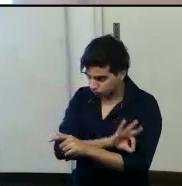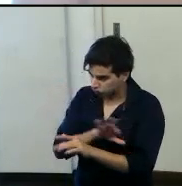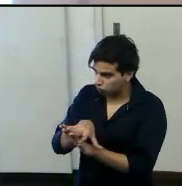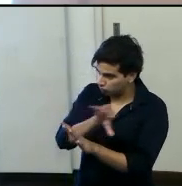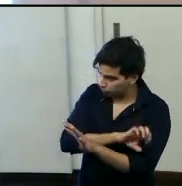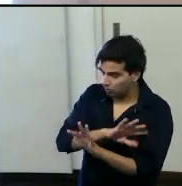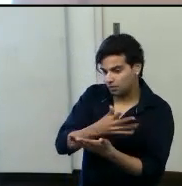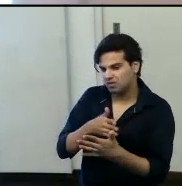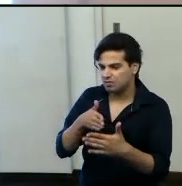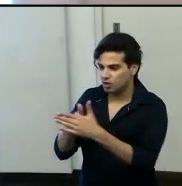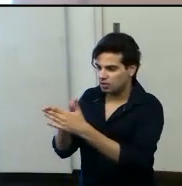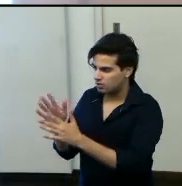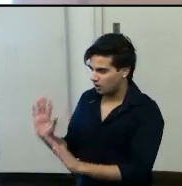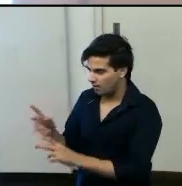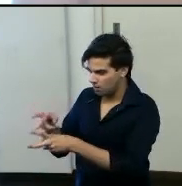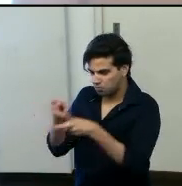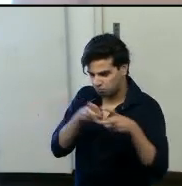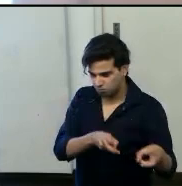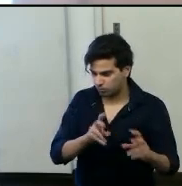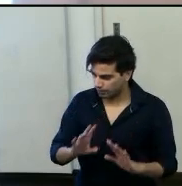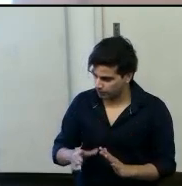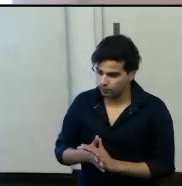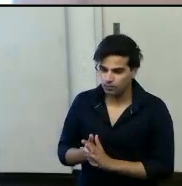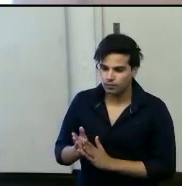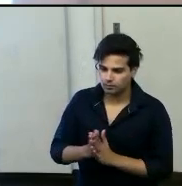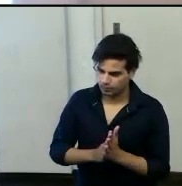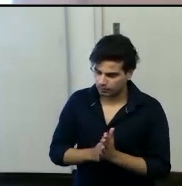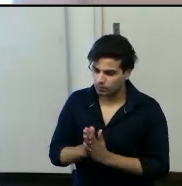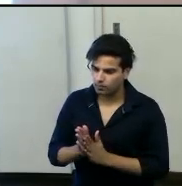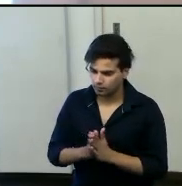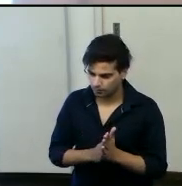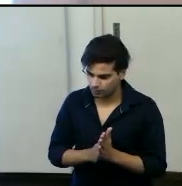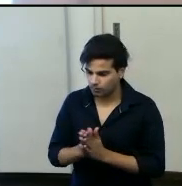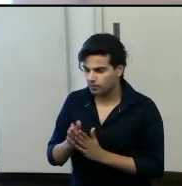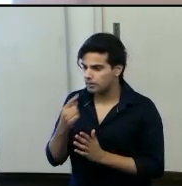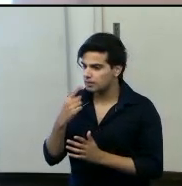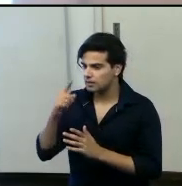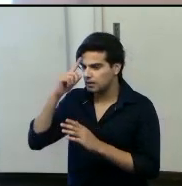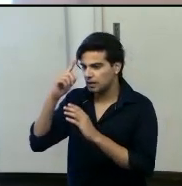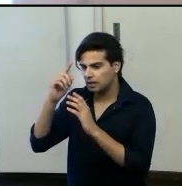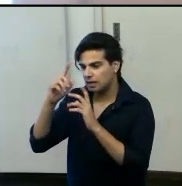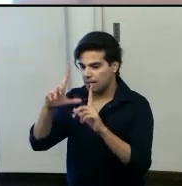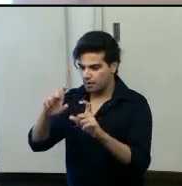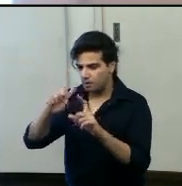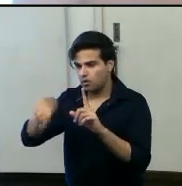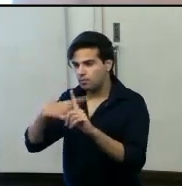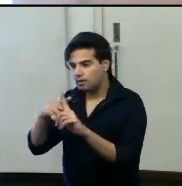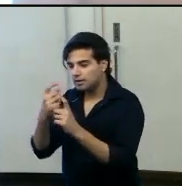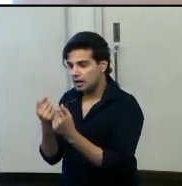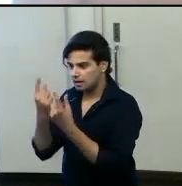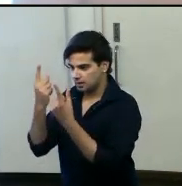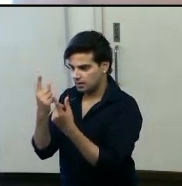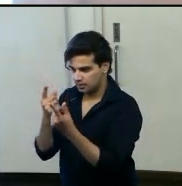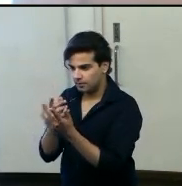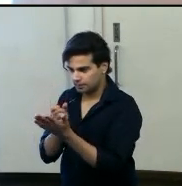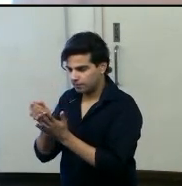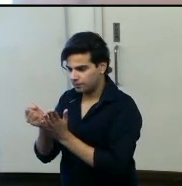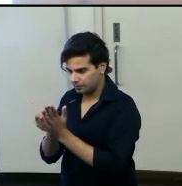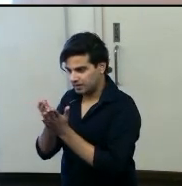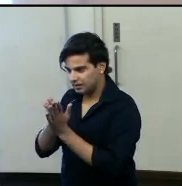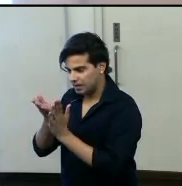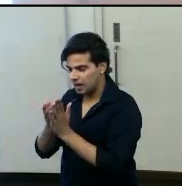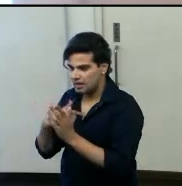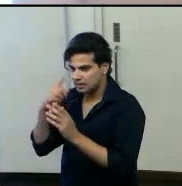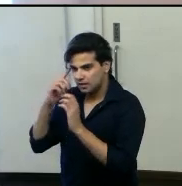another challenge. In this context of image and understanding, I would like to refer to Ferdinand